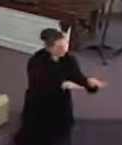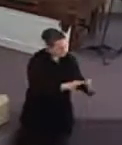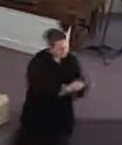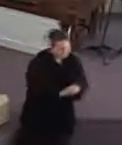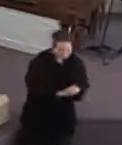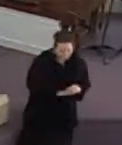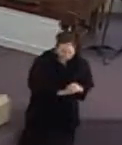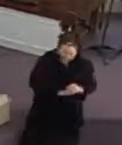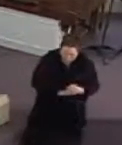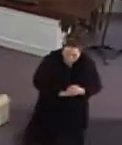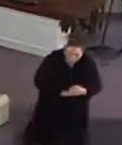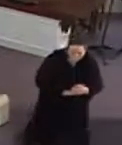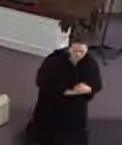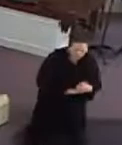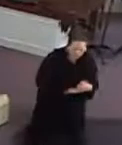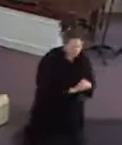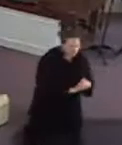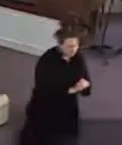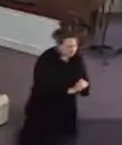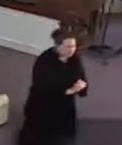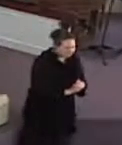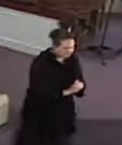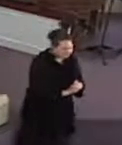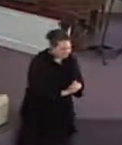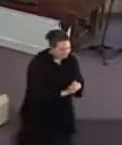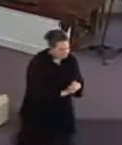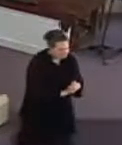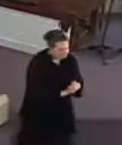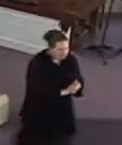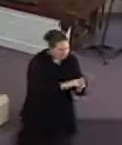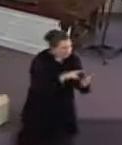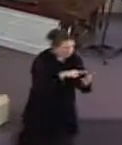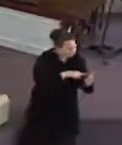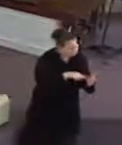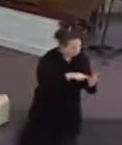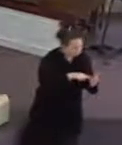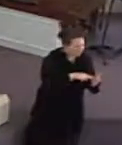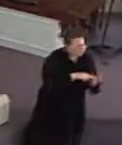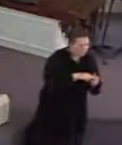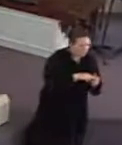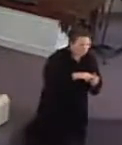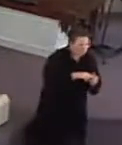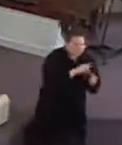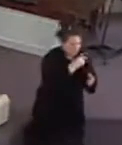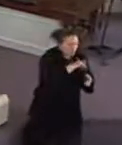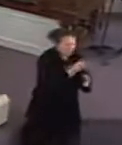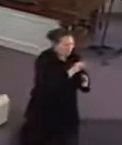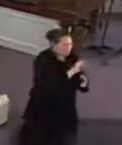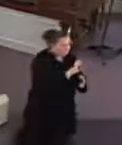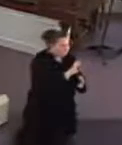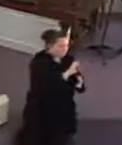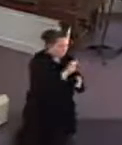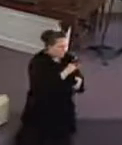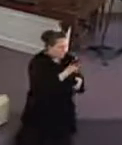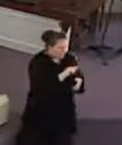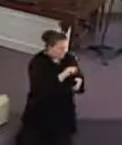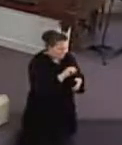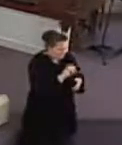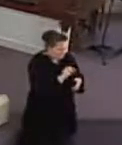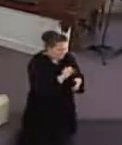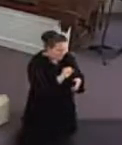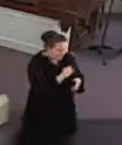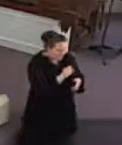seated. I read of a British prime minister by the name of William Gladstone. He served four times in this